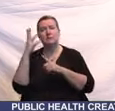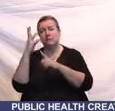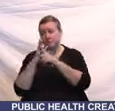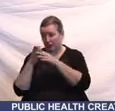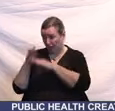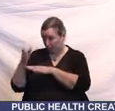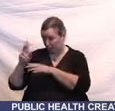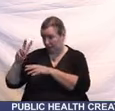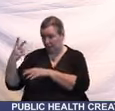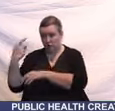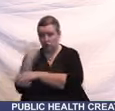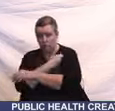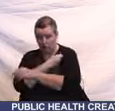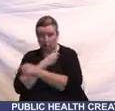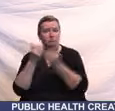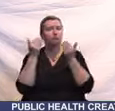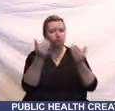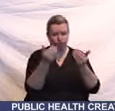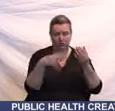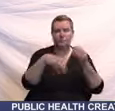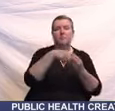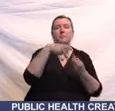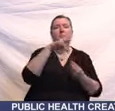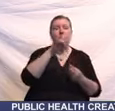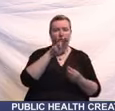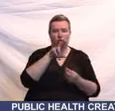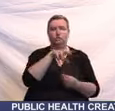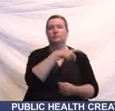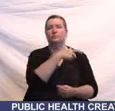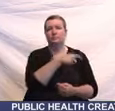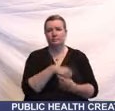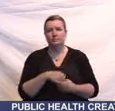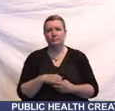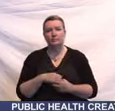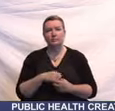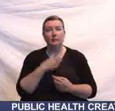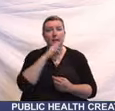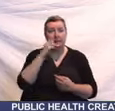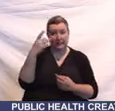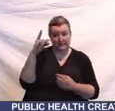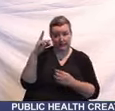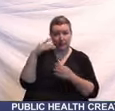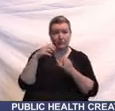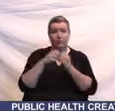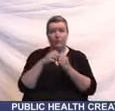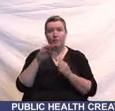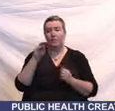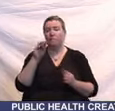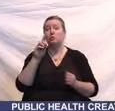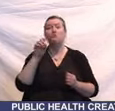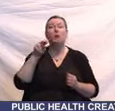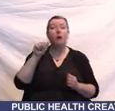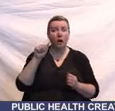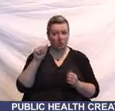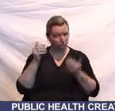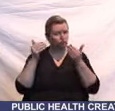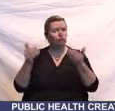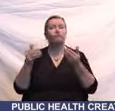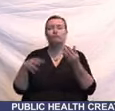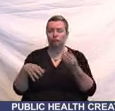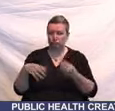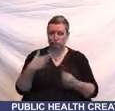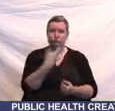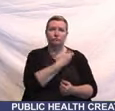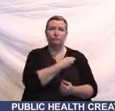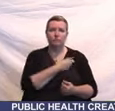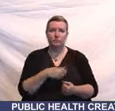same goes for everyone ages 18 and up who got Moderna. And everyone who has received J&J at least 2 months ago